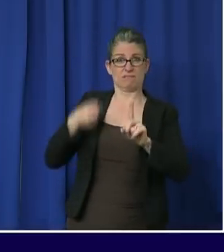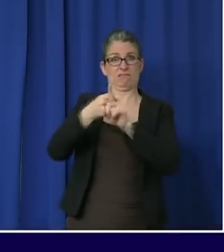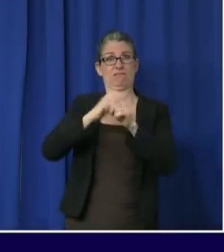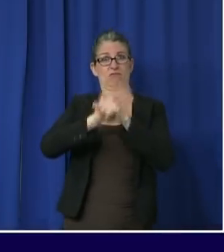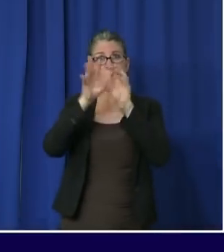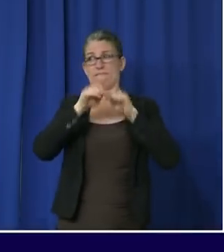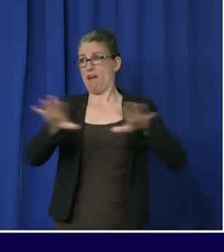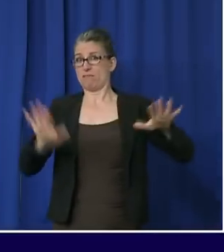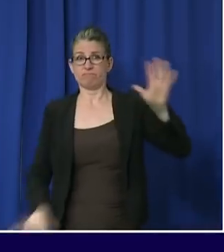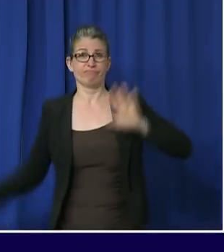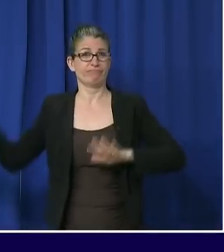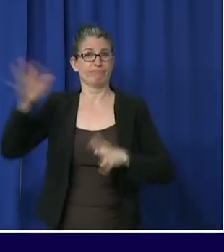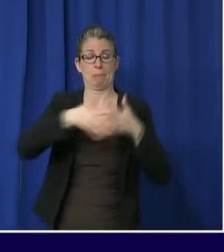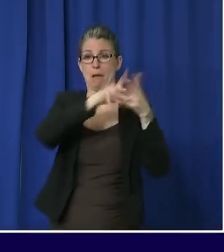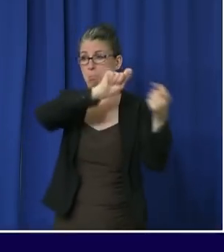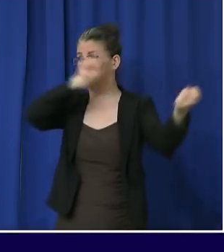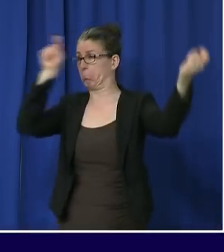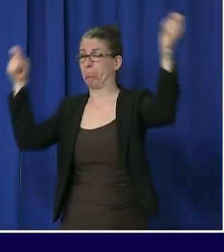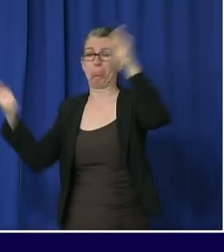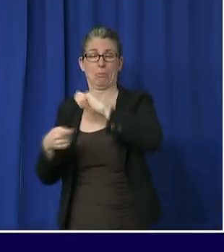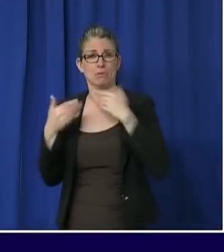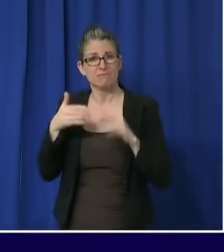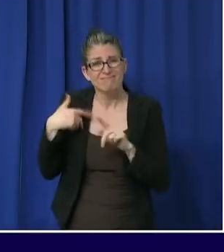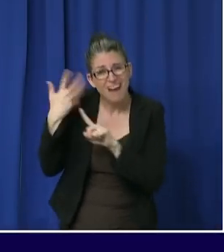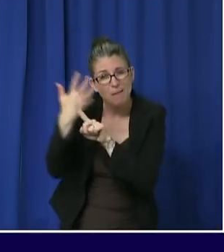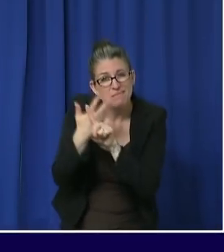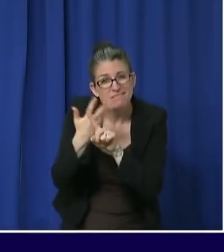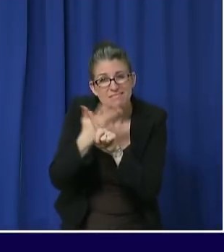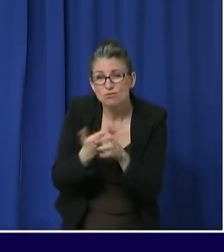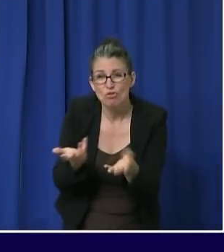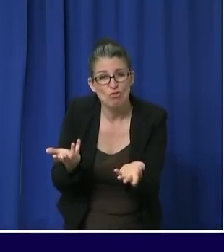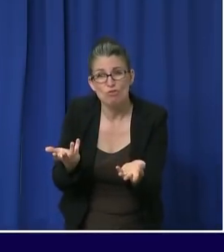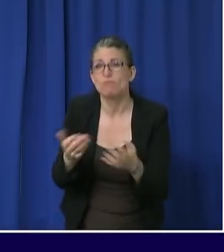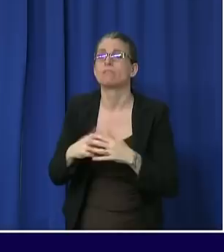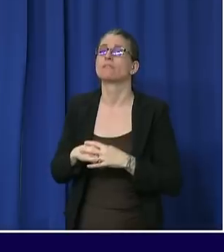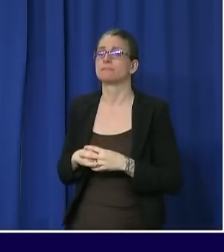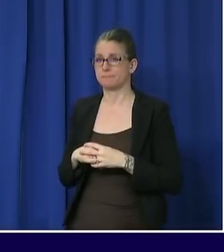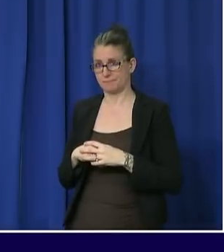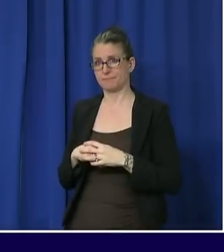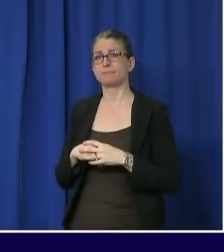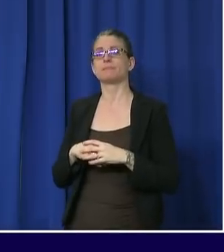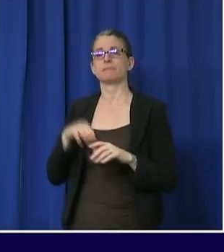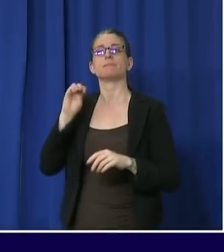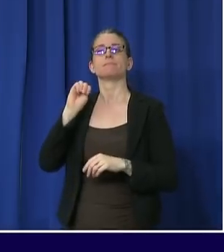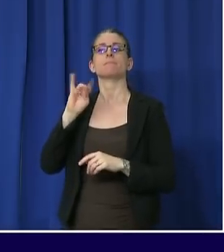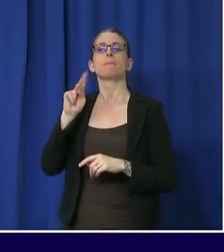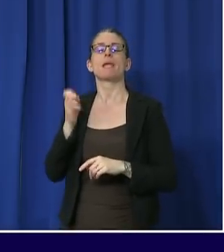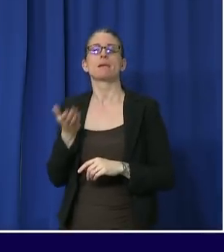I am going to turn next, you bet, going to turn next to Mike Fern over at the Maine Edge.